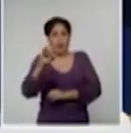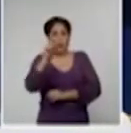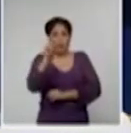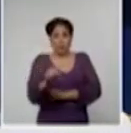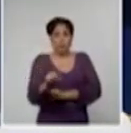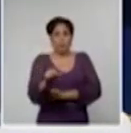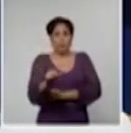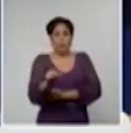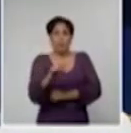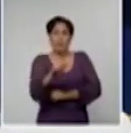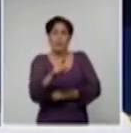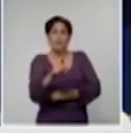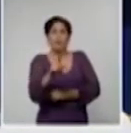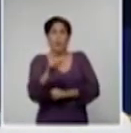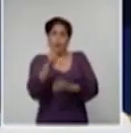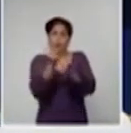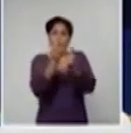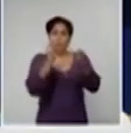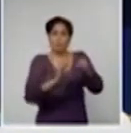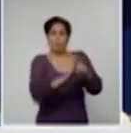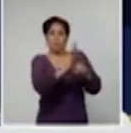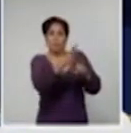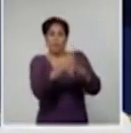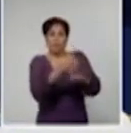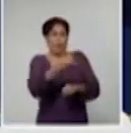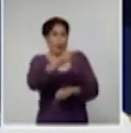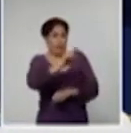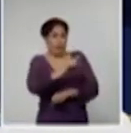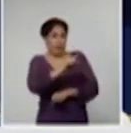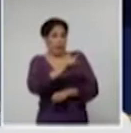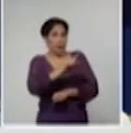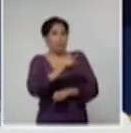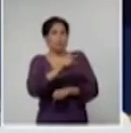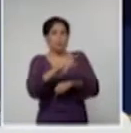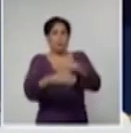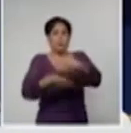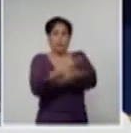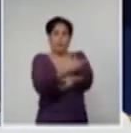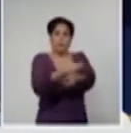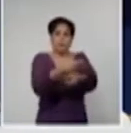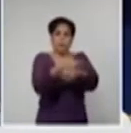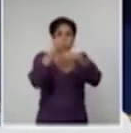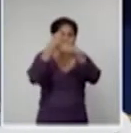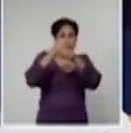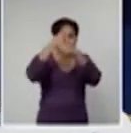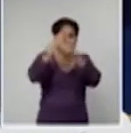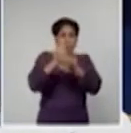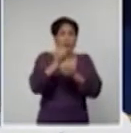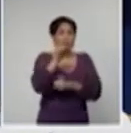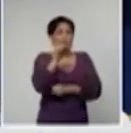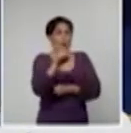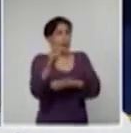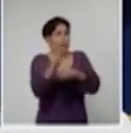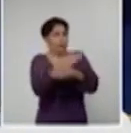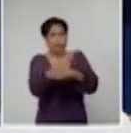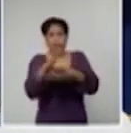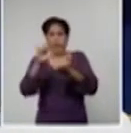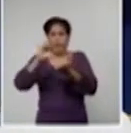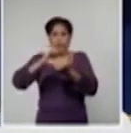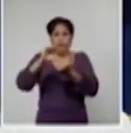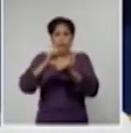laboratory, 885. In the provincial center in Havana,